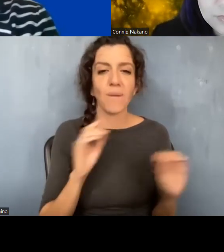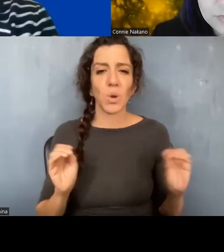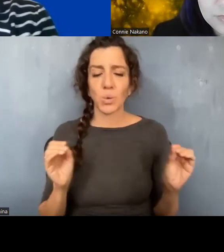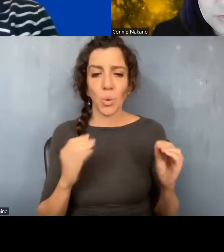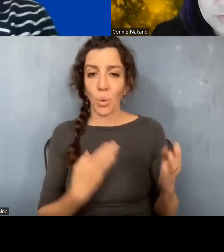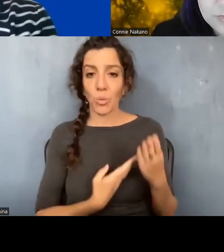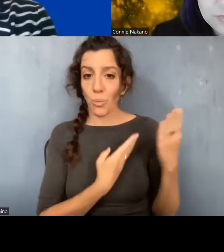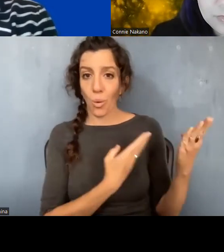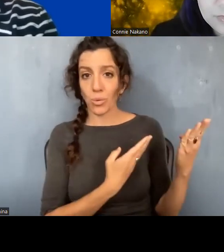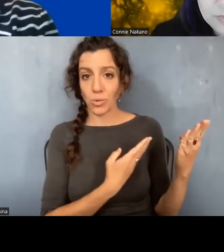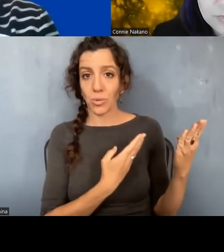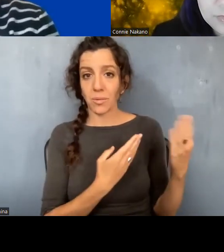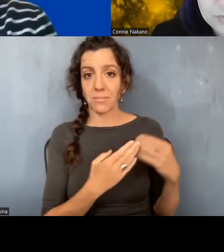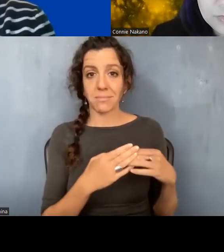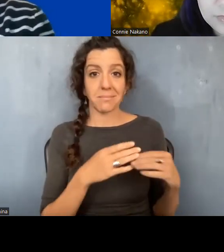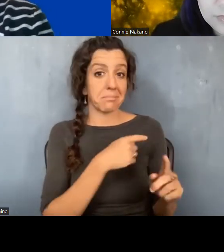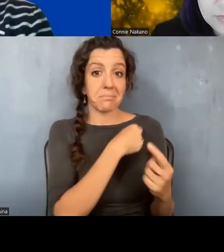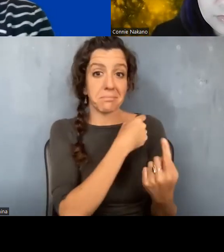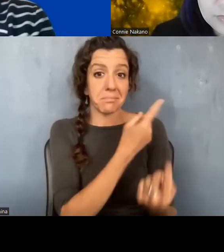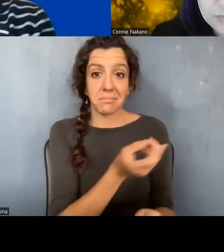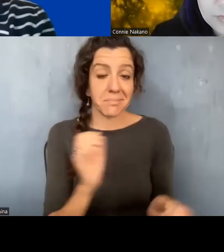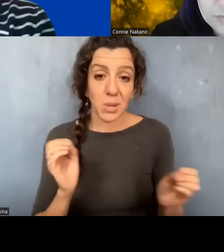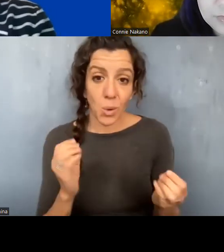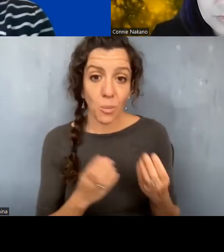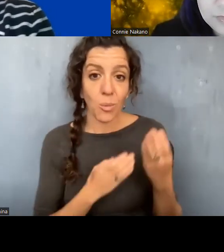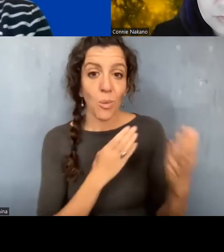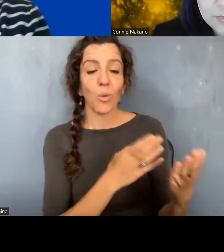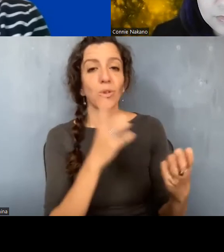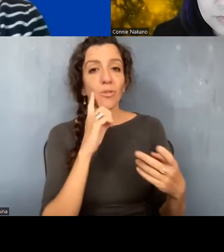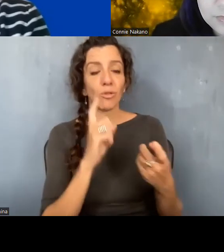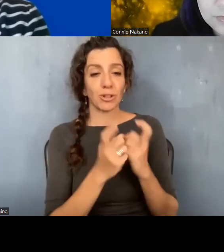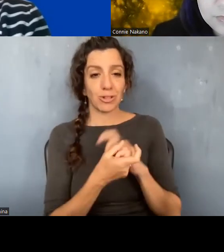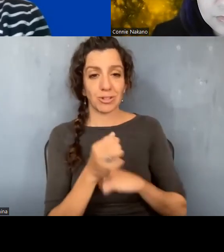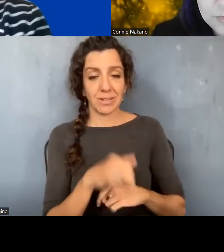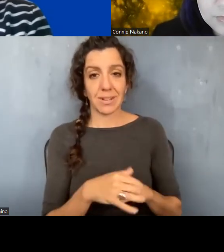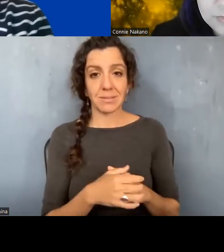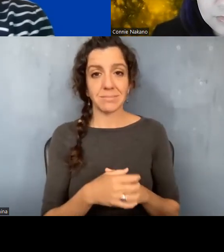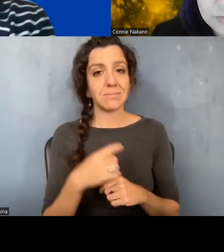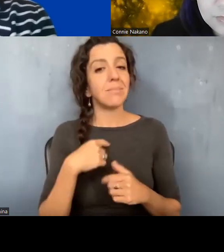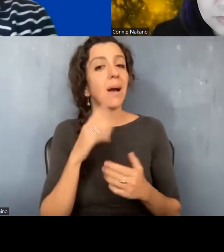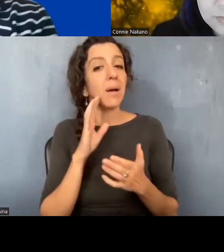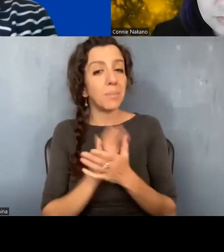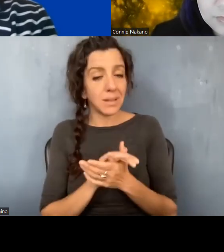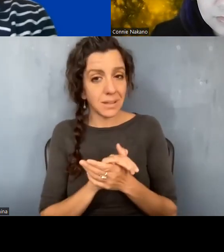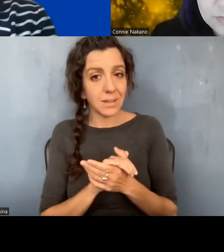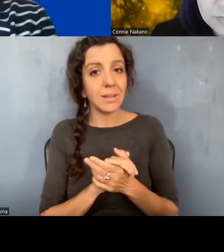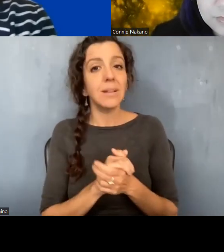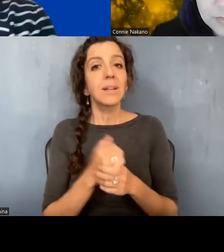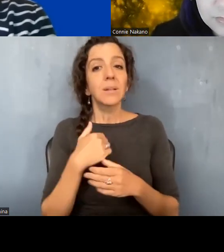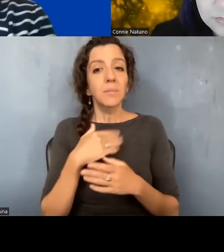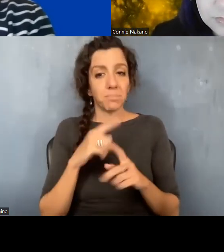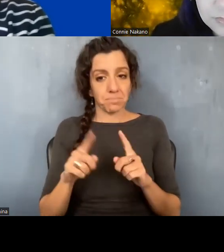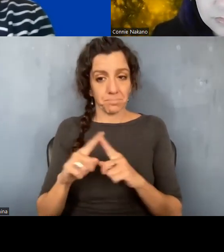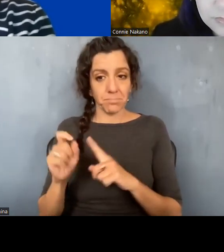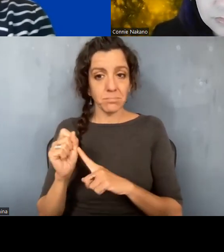proposal. There has not been a proposal to make that change. I believe there were different